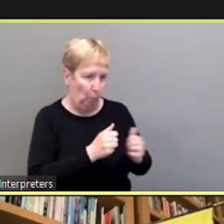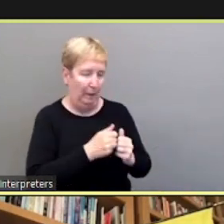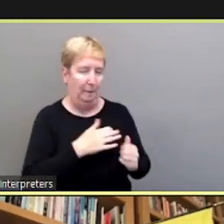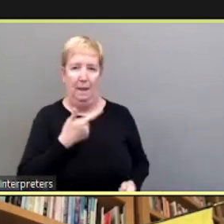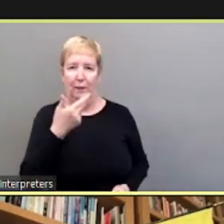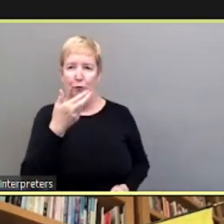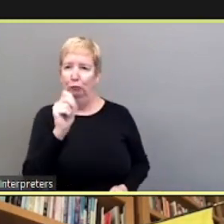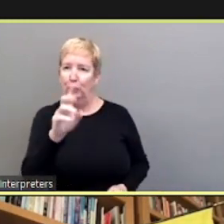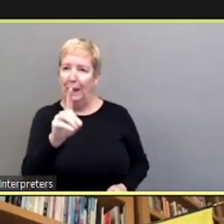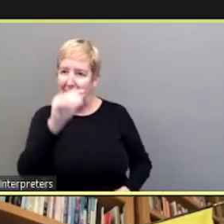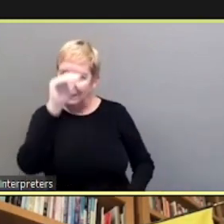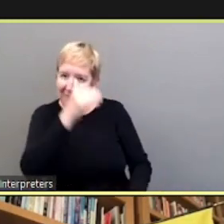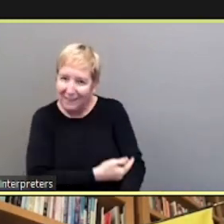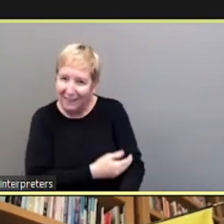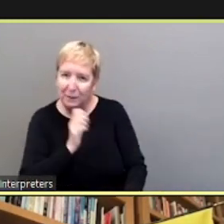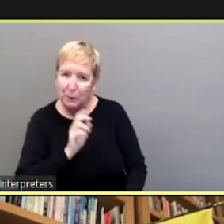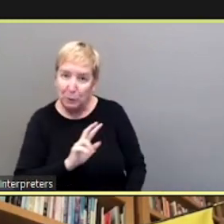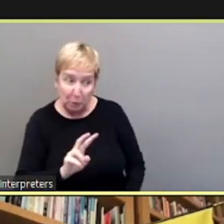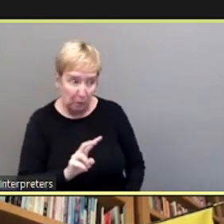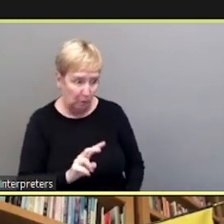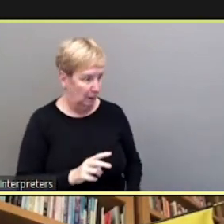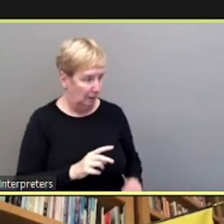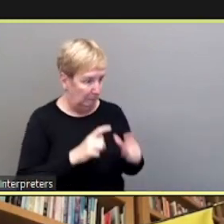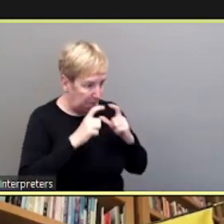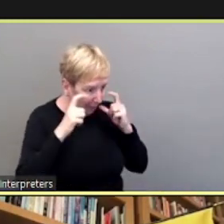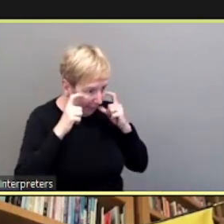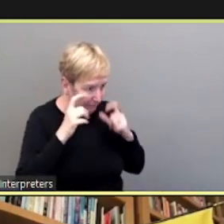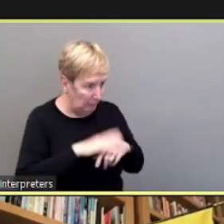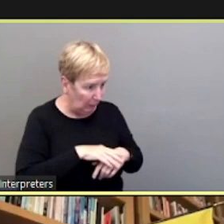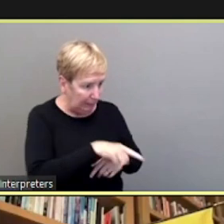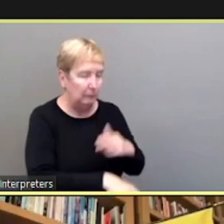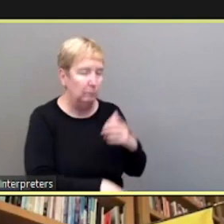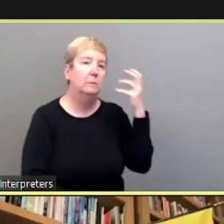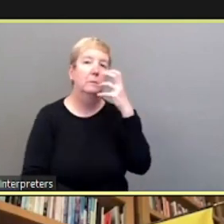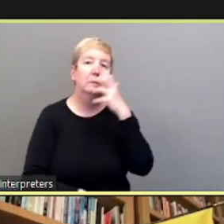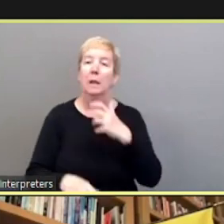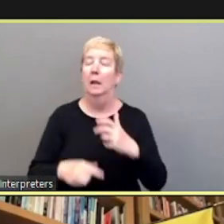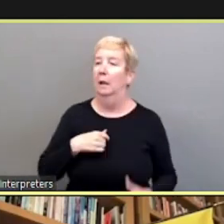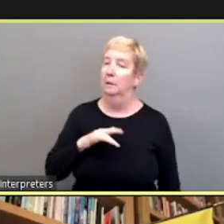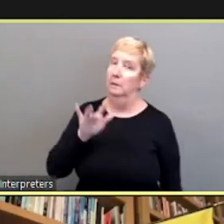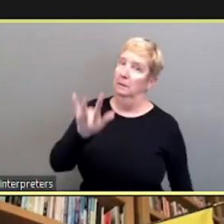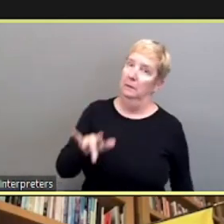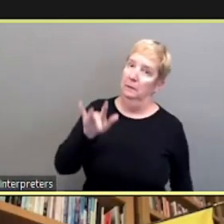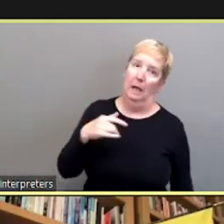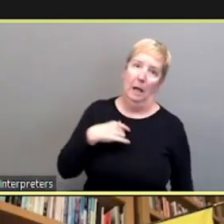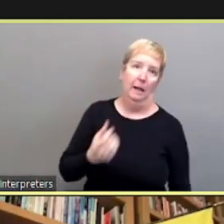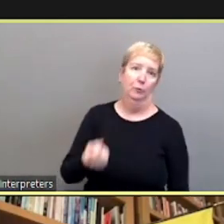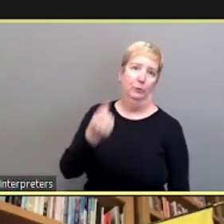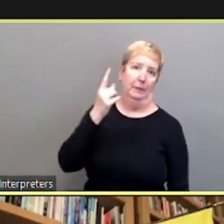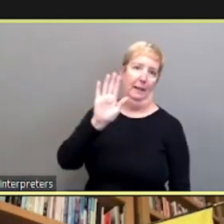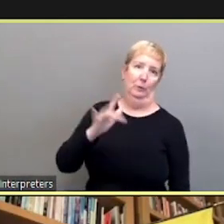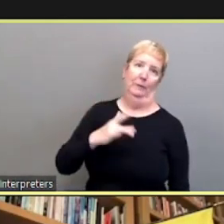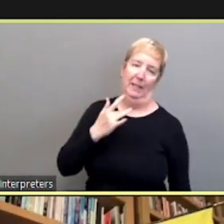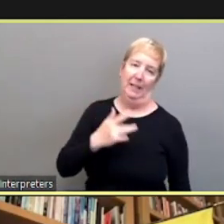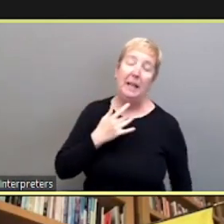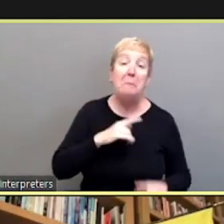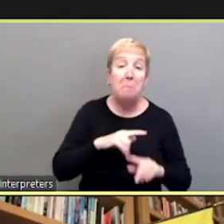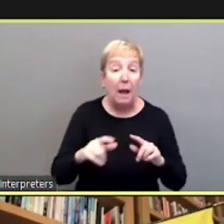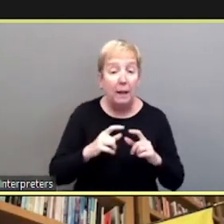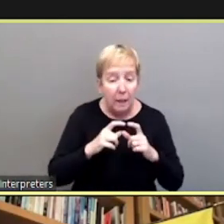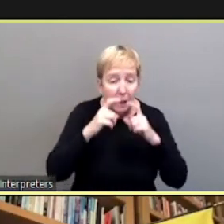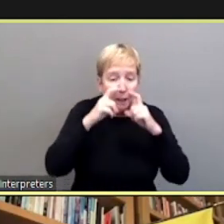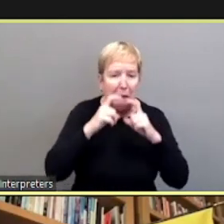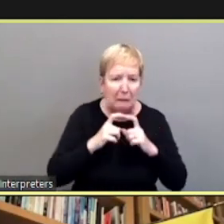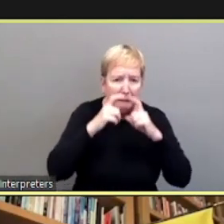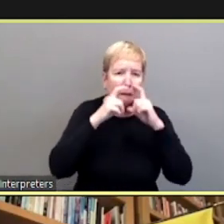to keep a mask on him. I do feel your pain. And remember, a little bit of masking is better than no masking at all. We all